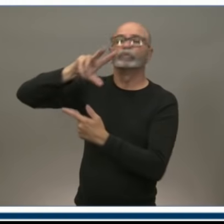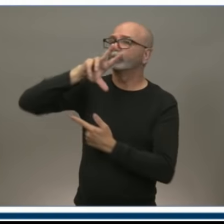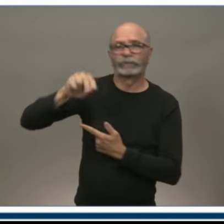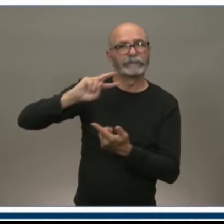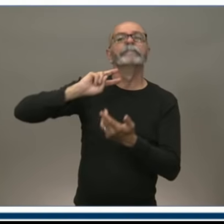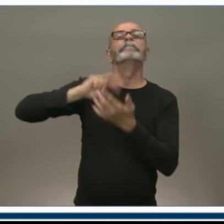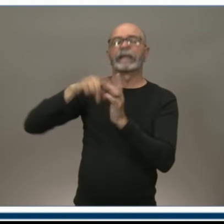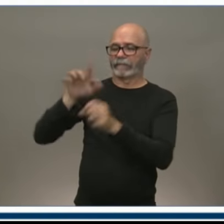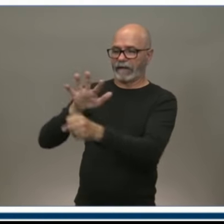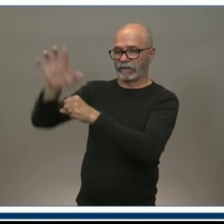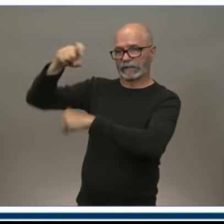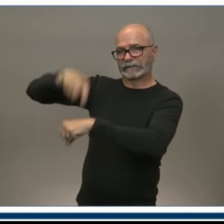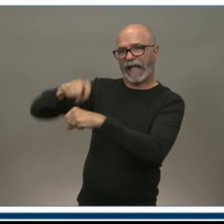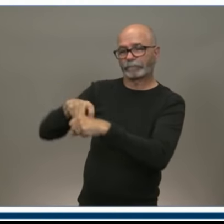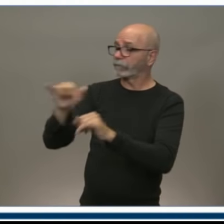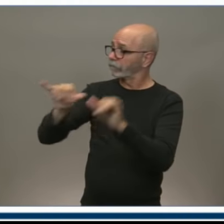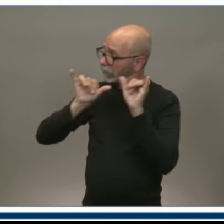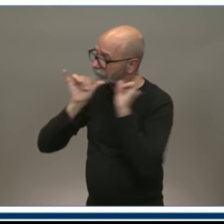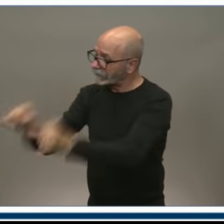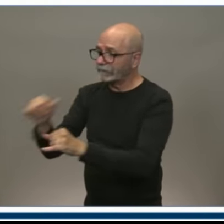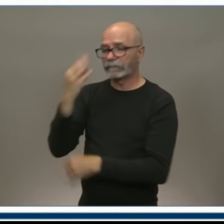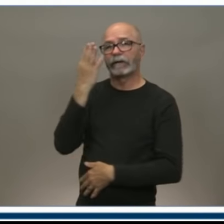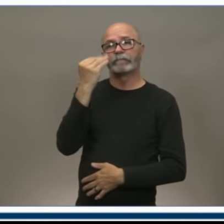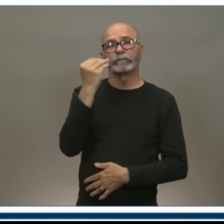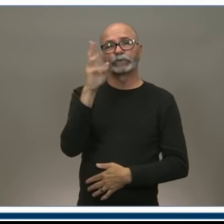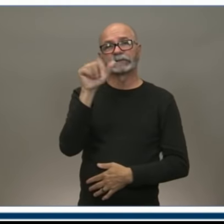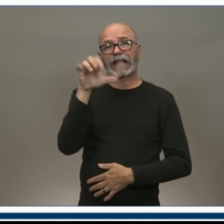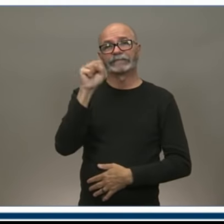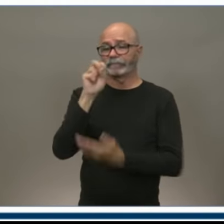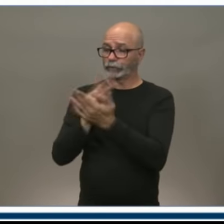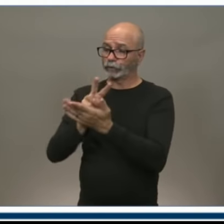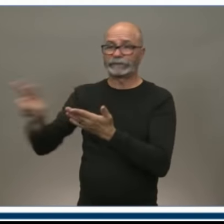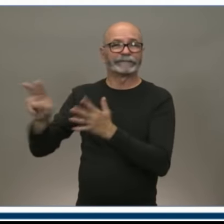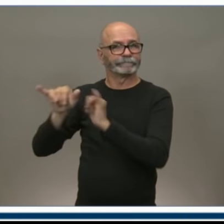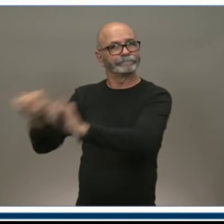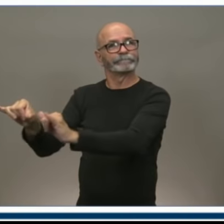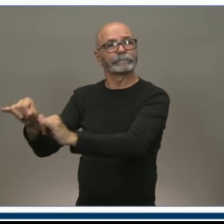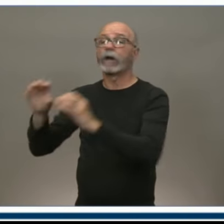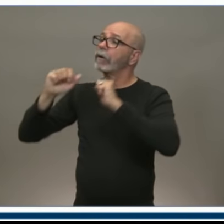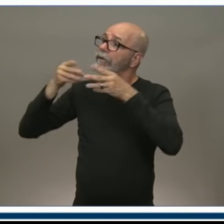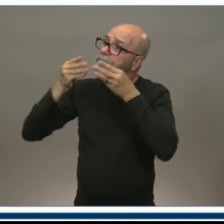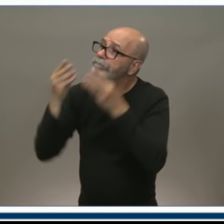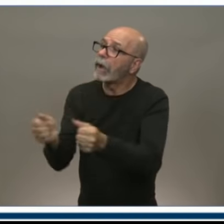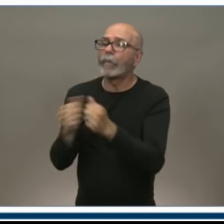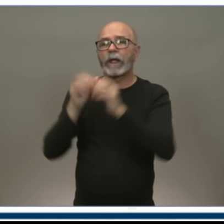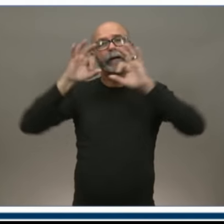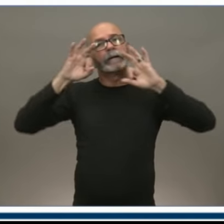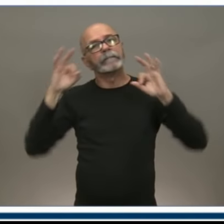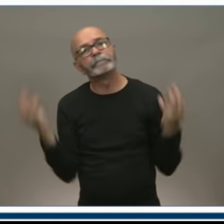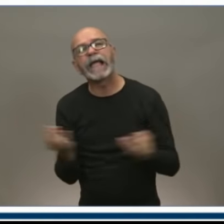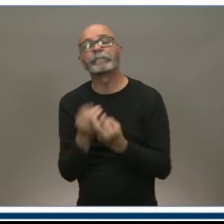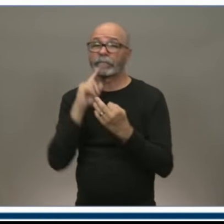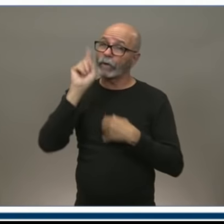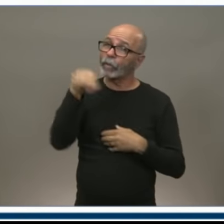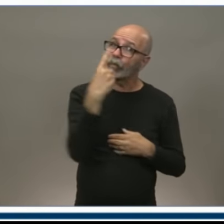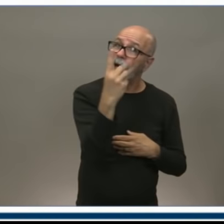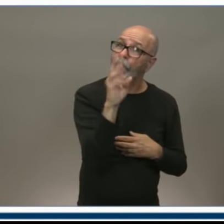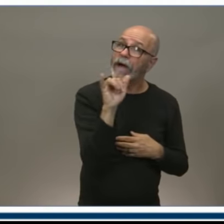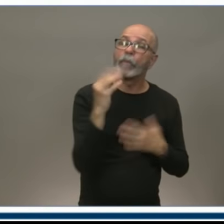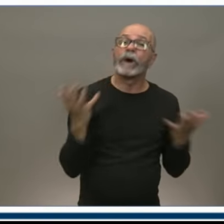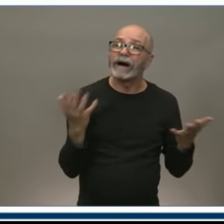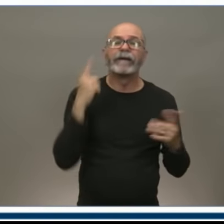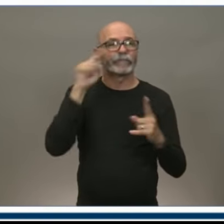quarantine and still have sufficient time to be here with their family. And so they're not eligible for the modified self-isolation. We